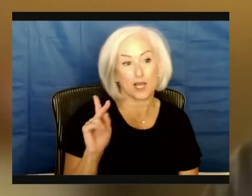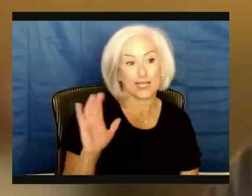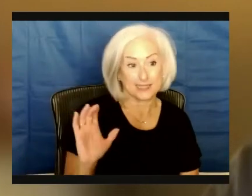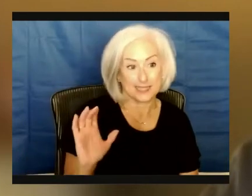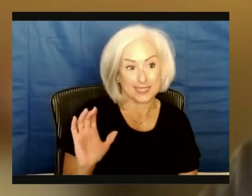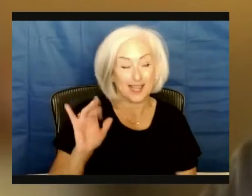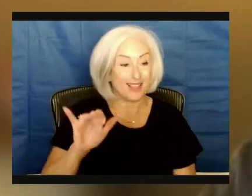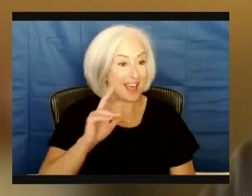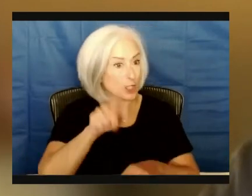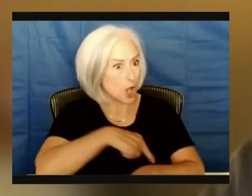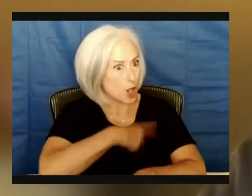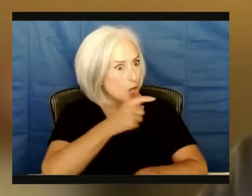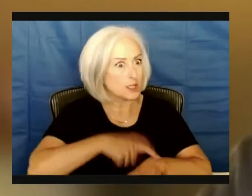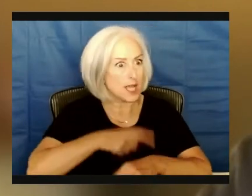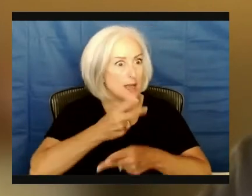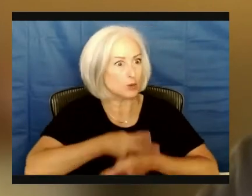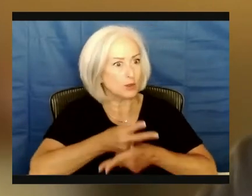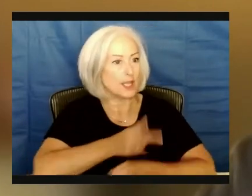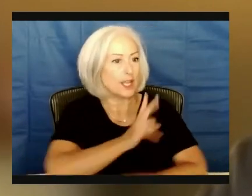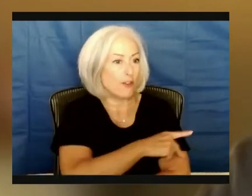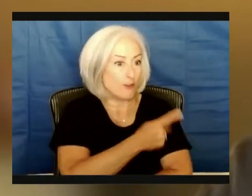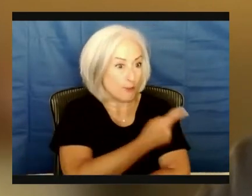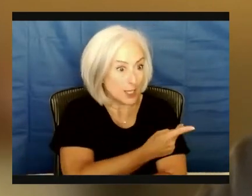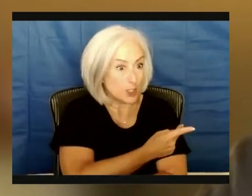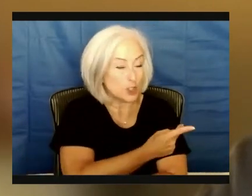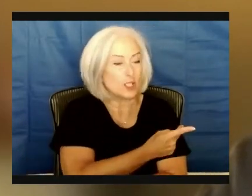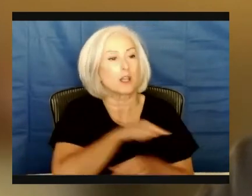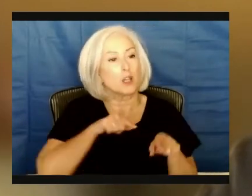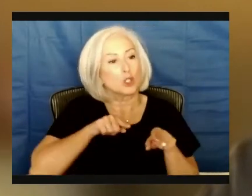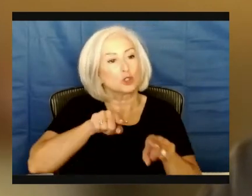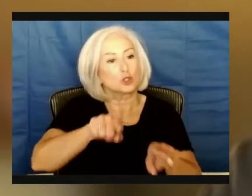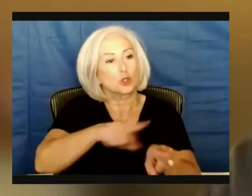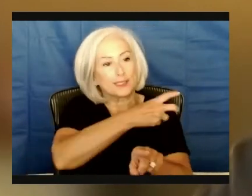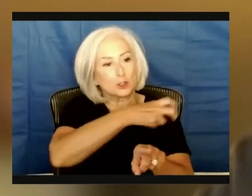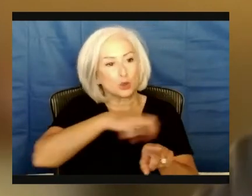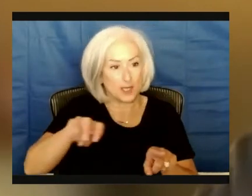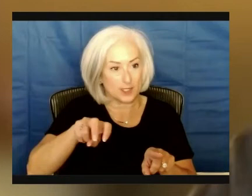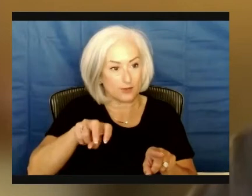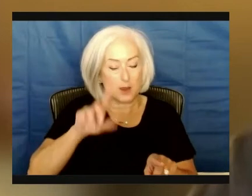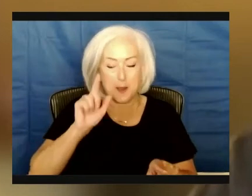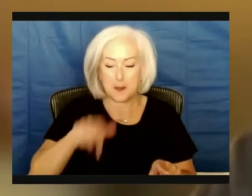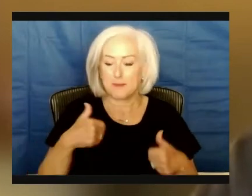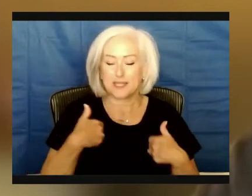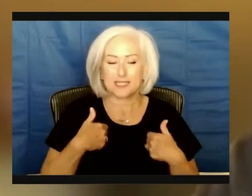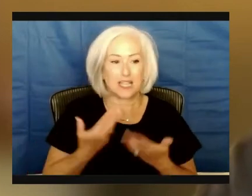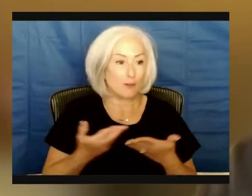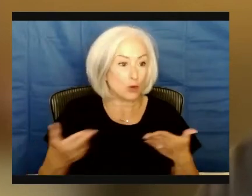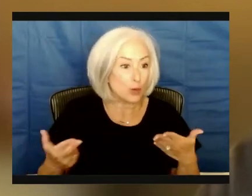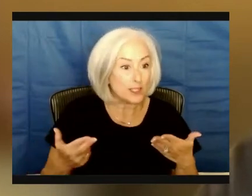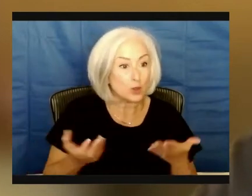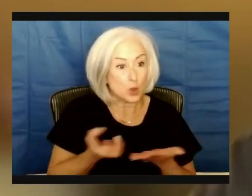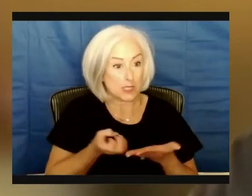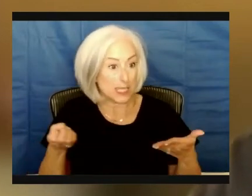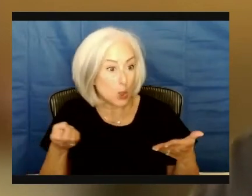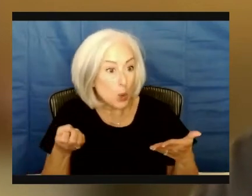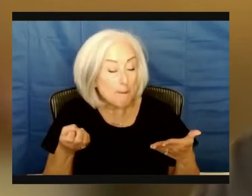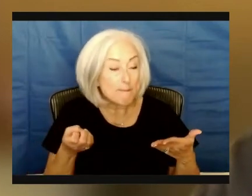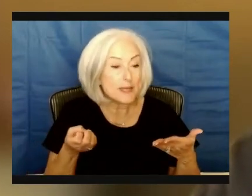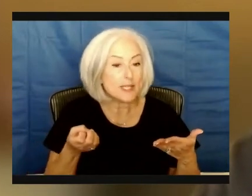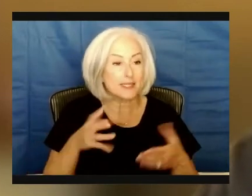patient. And we have to have the equipment on the ambulances, we have to have the resources on the ambulances, and then have the skills for